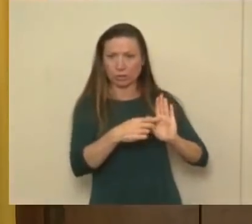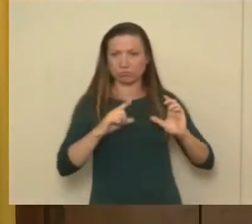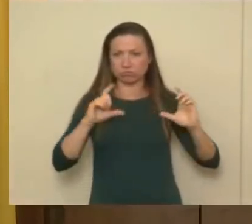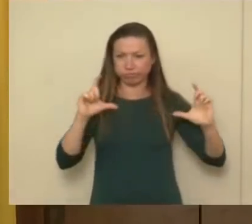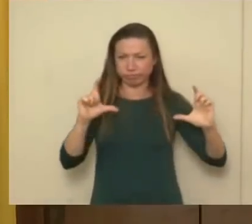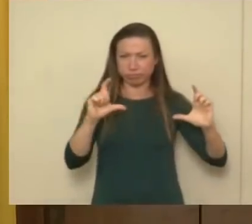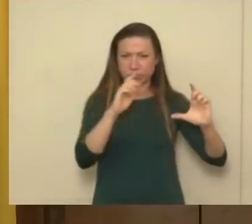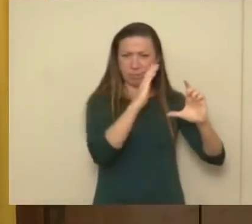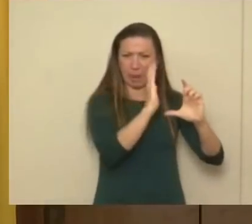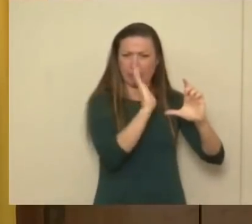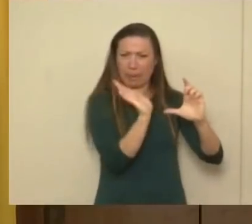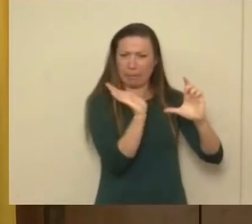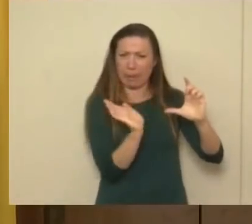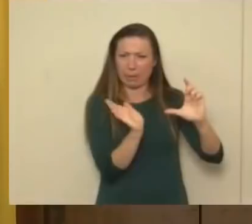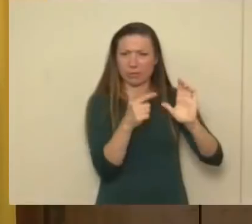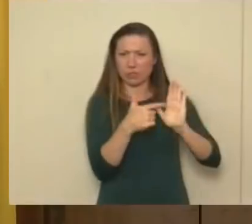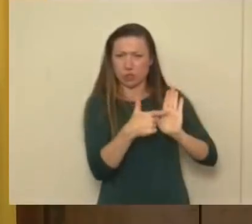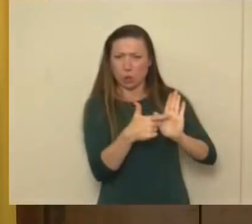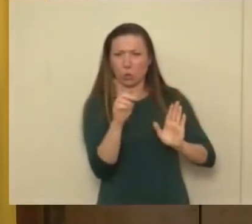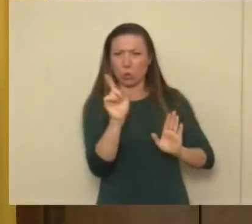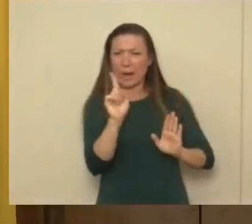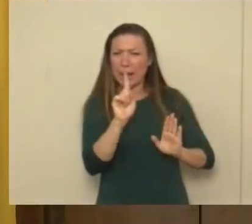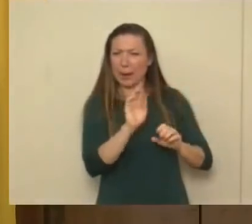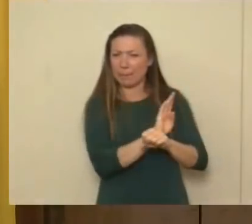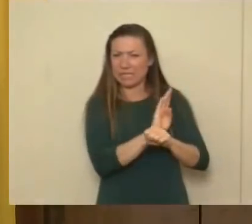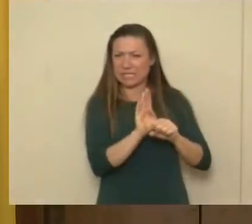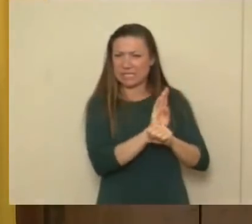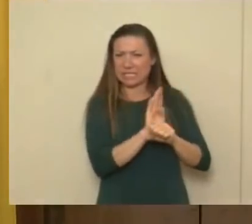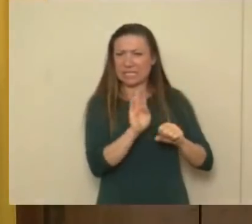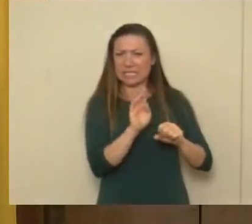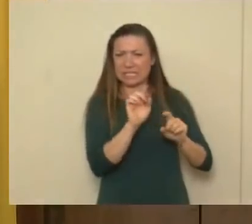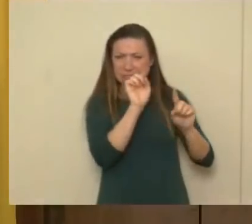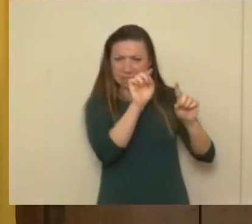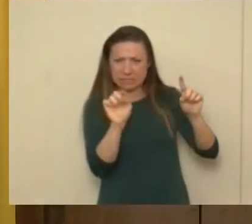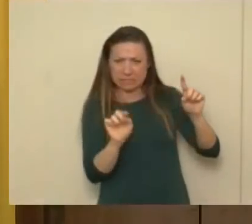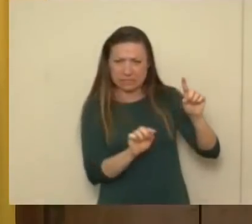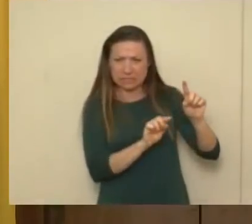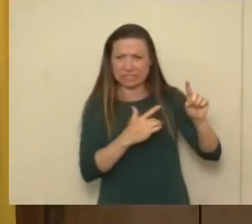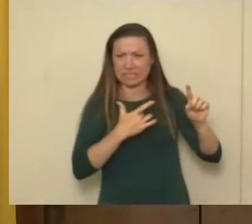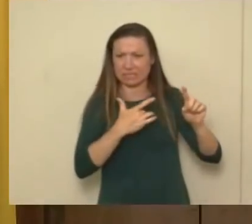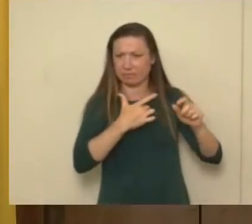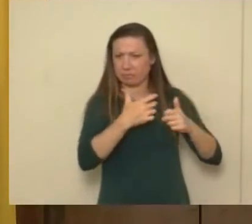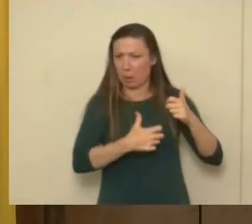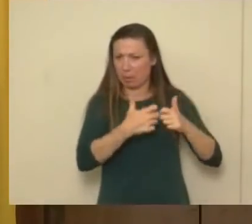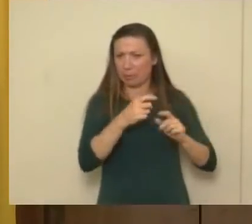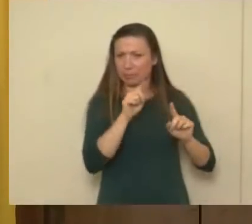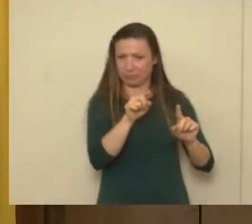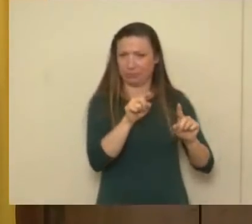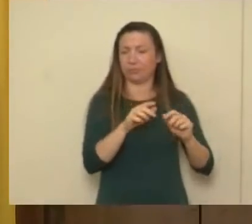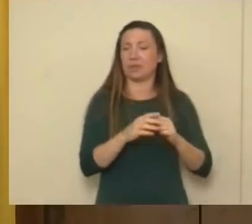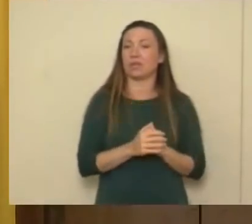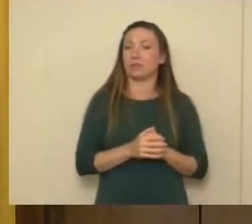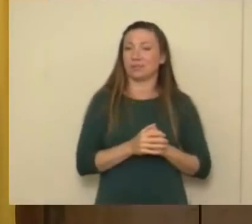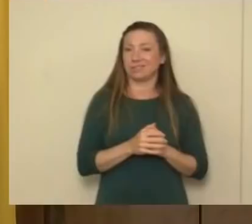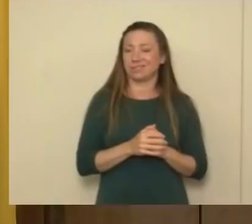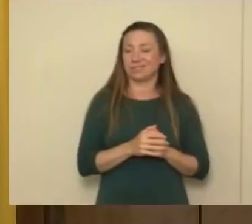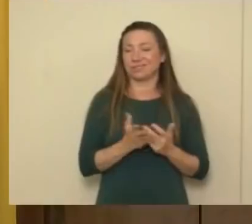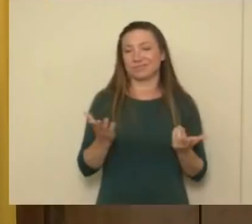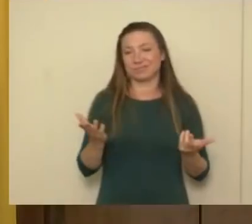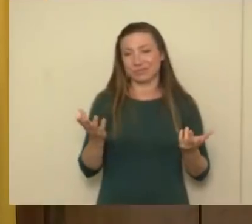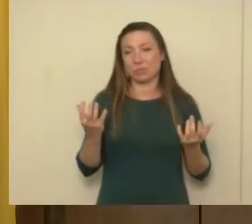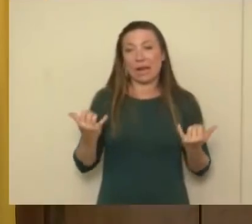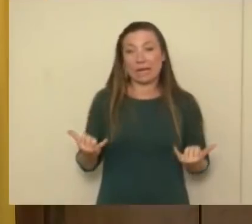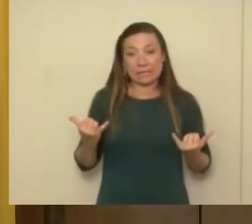why we do a rapid response. Like many states across the country, we haven't seen yet that protests in and